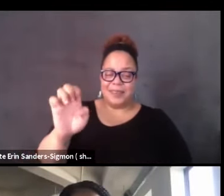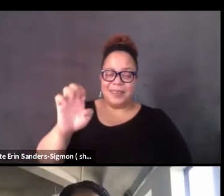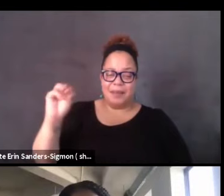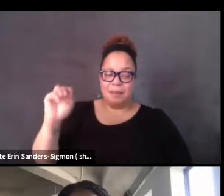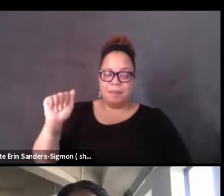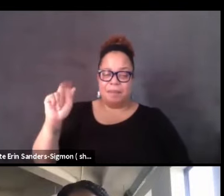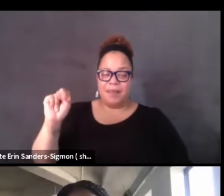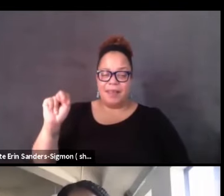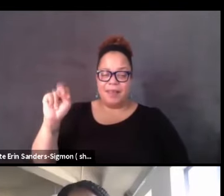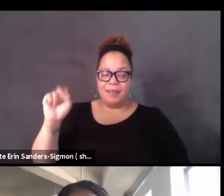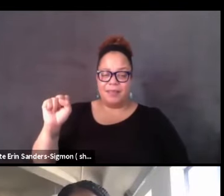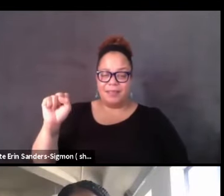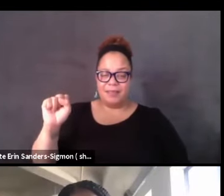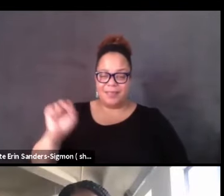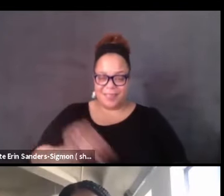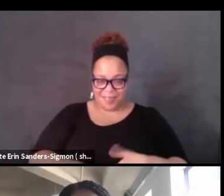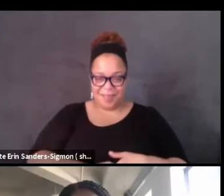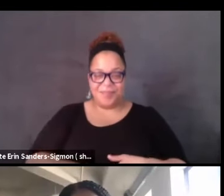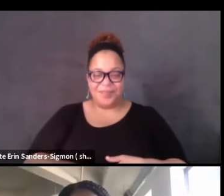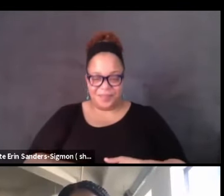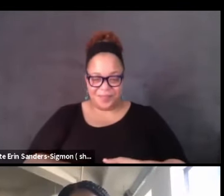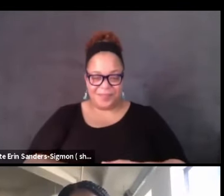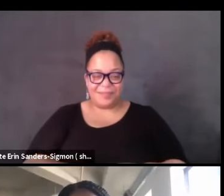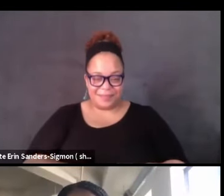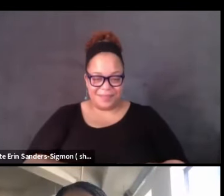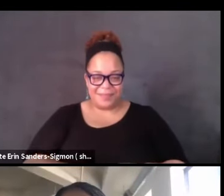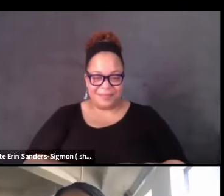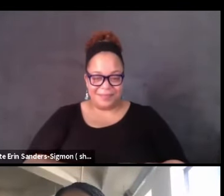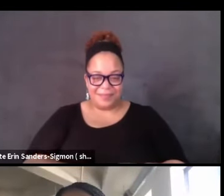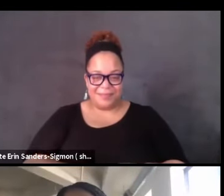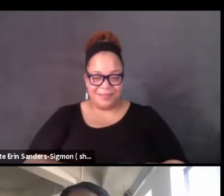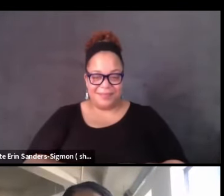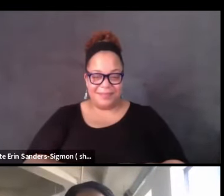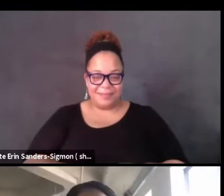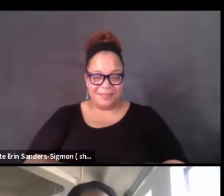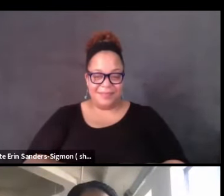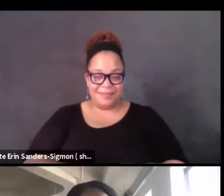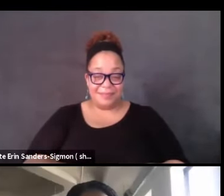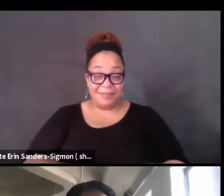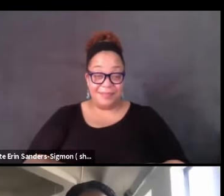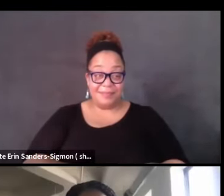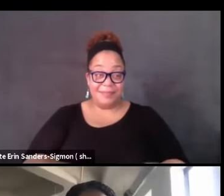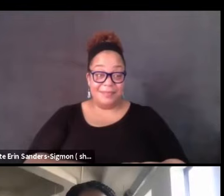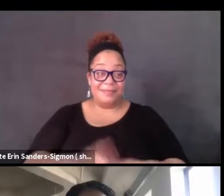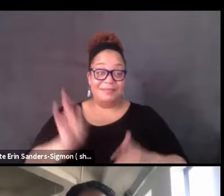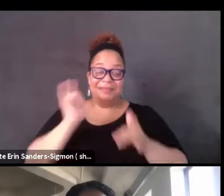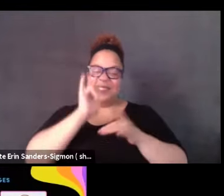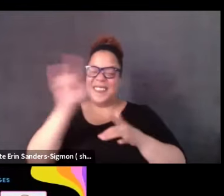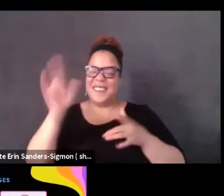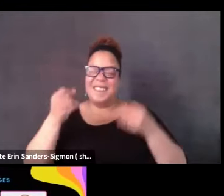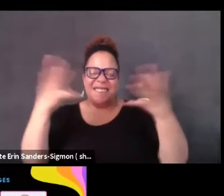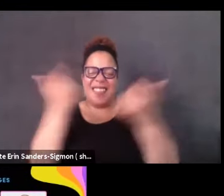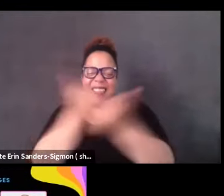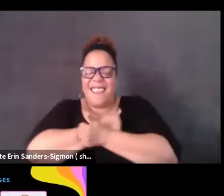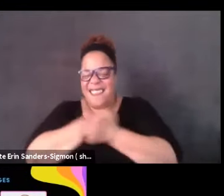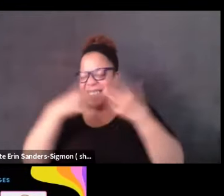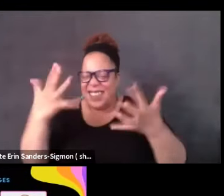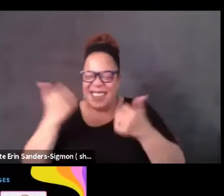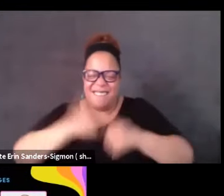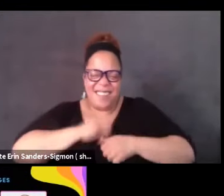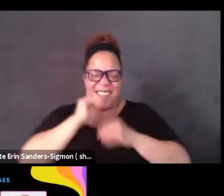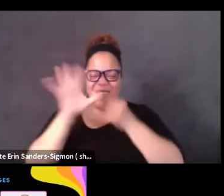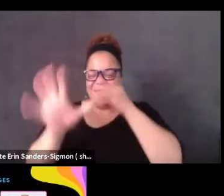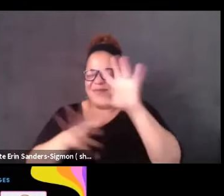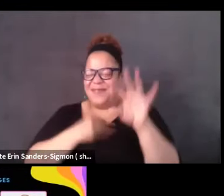Yes. So shout out to those judges. We love y'all and we're so happy. We're scared that you have to score these great, great, great poems.